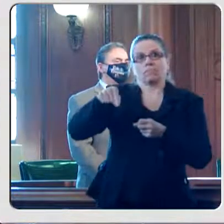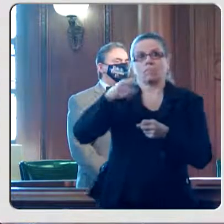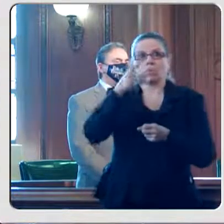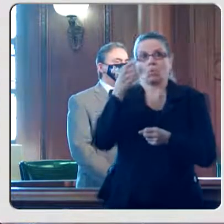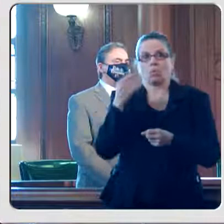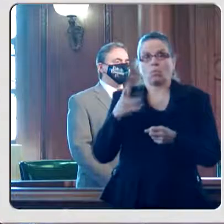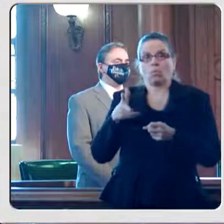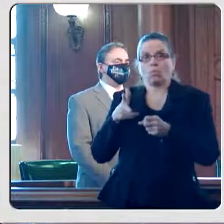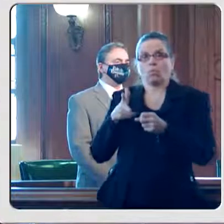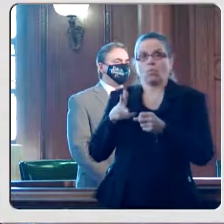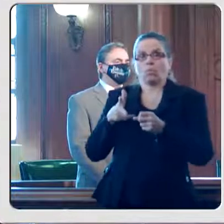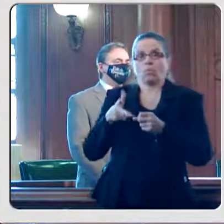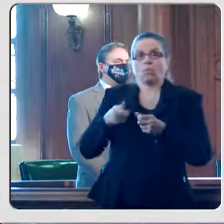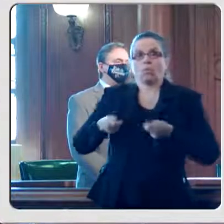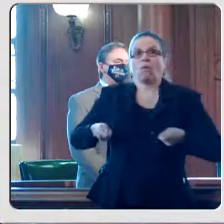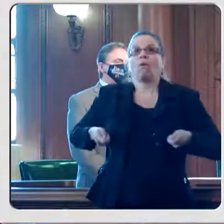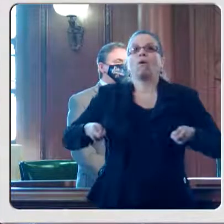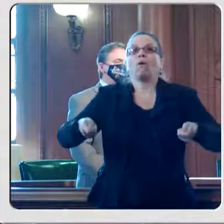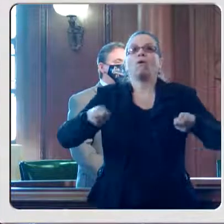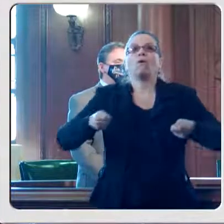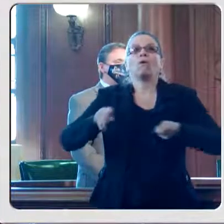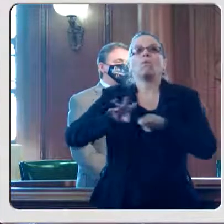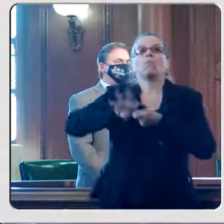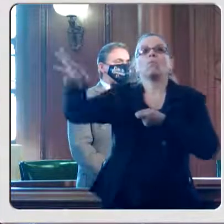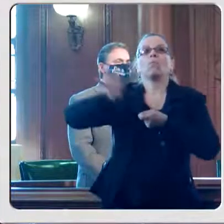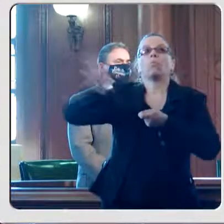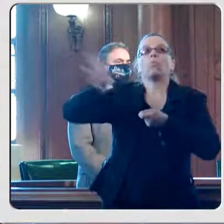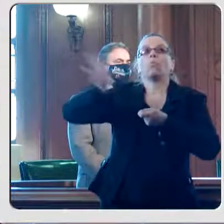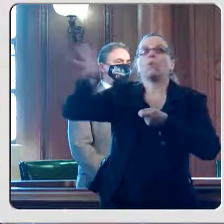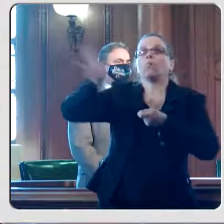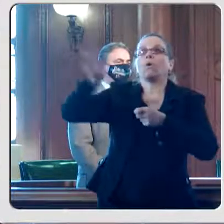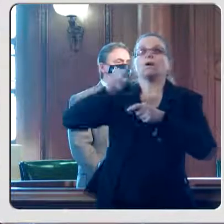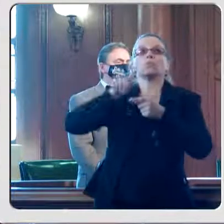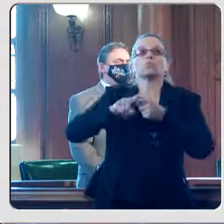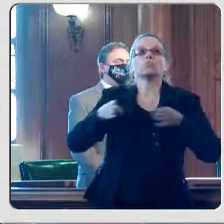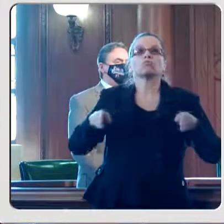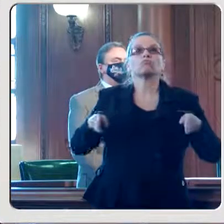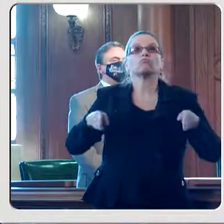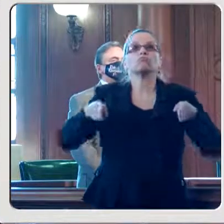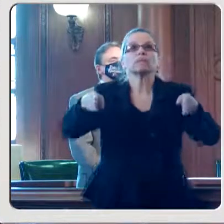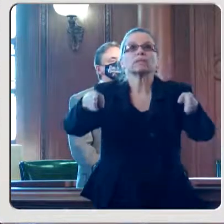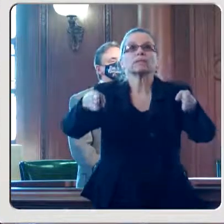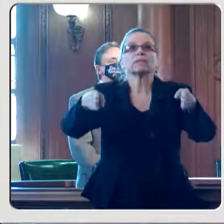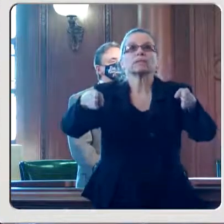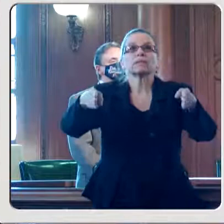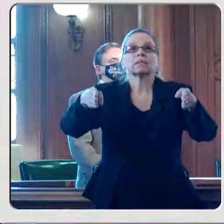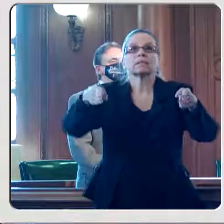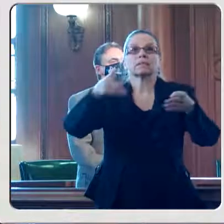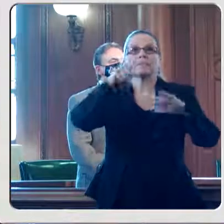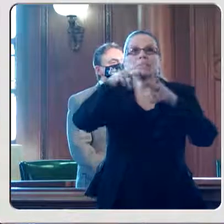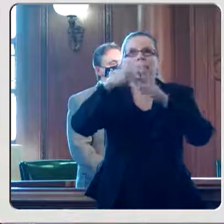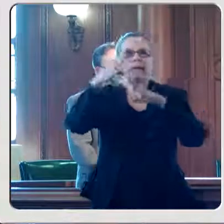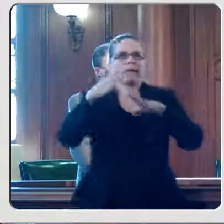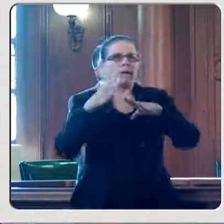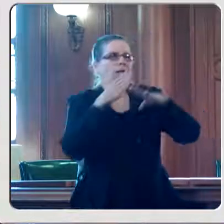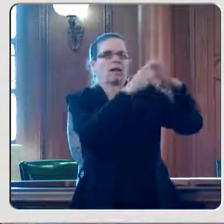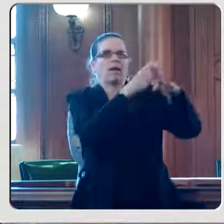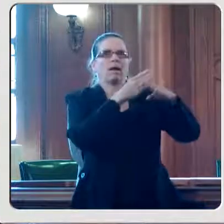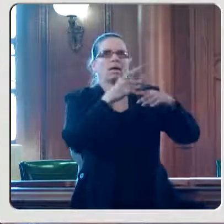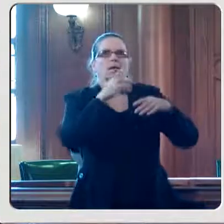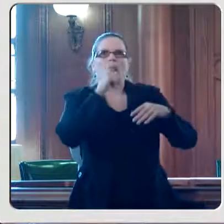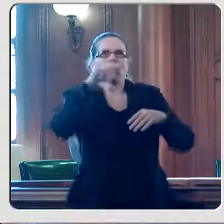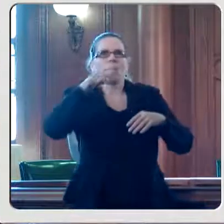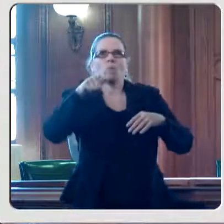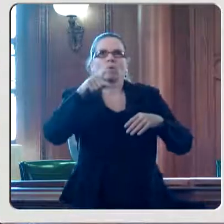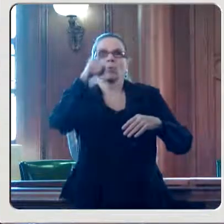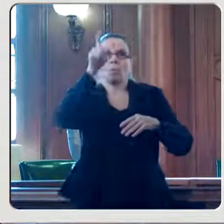into the public way, it's the same areas over and over and over and over. This year,